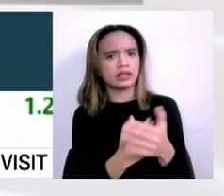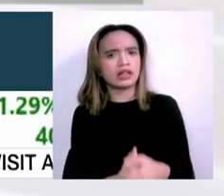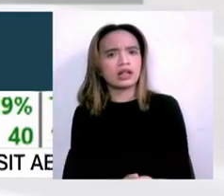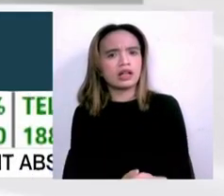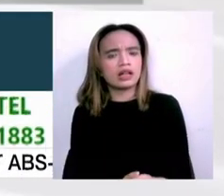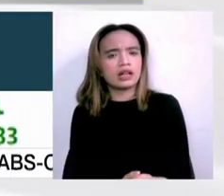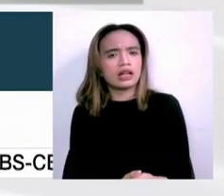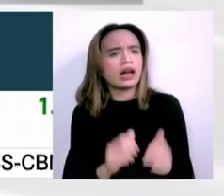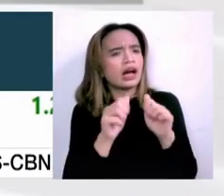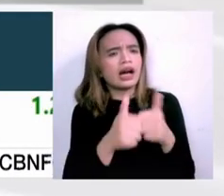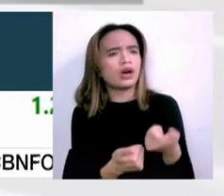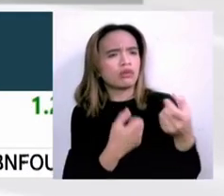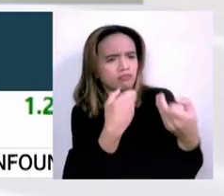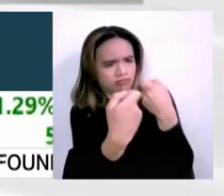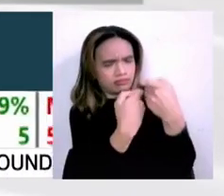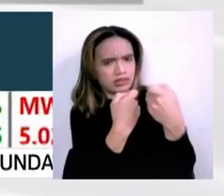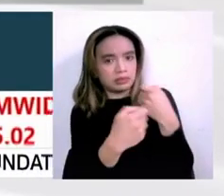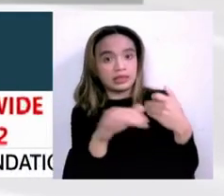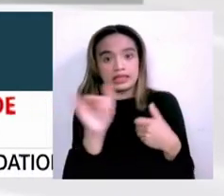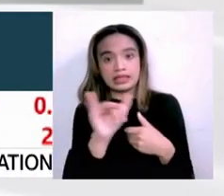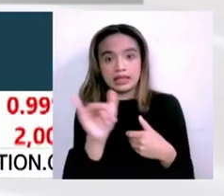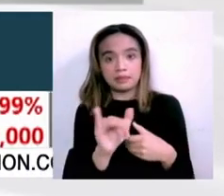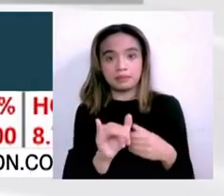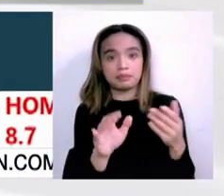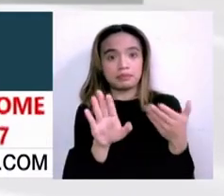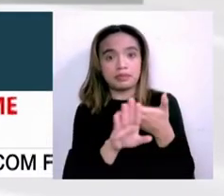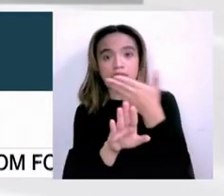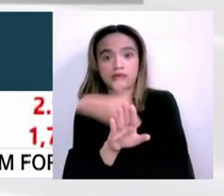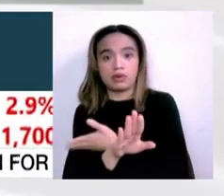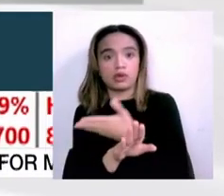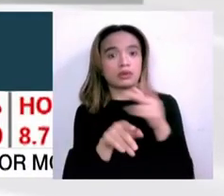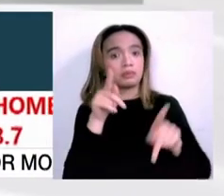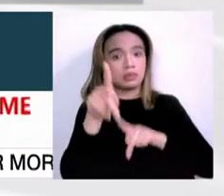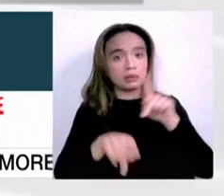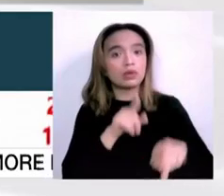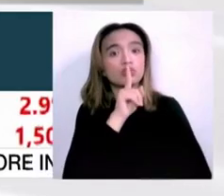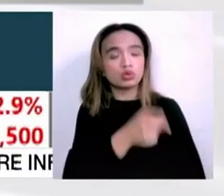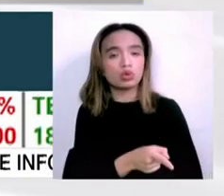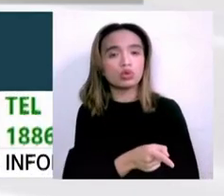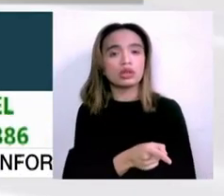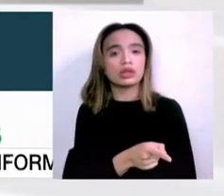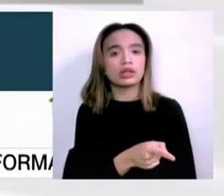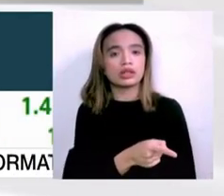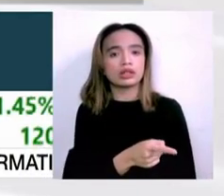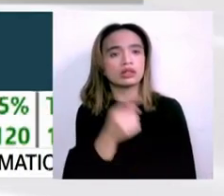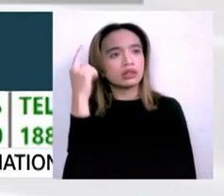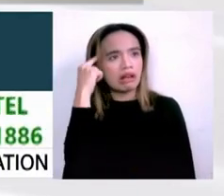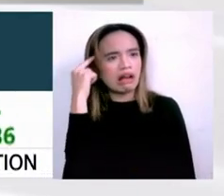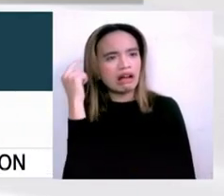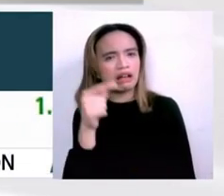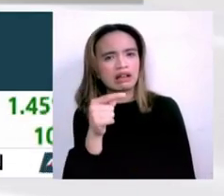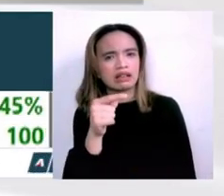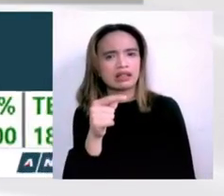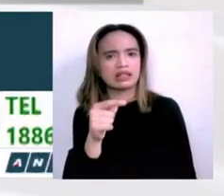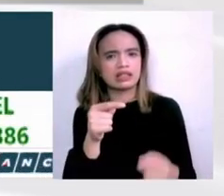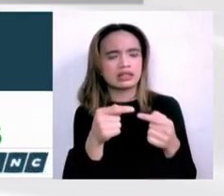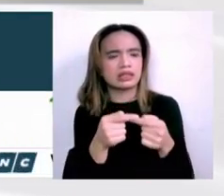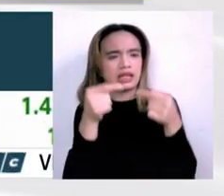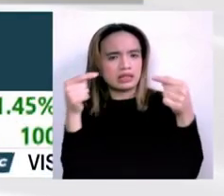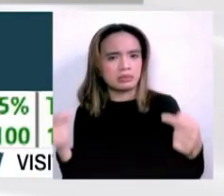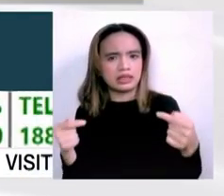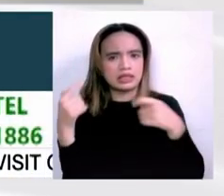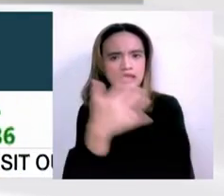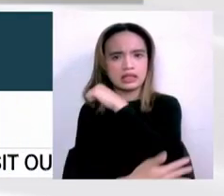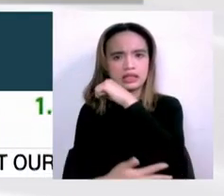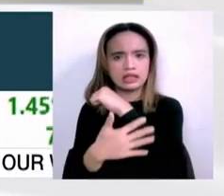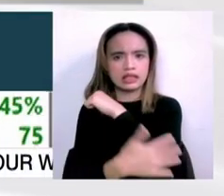even knowing that even before the declaration, people legitimately dissenting were thought to be enemies of the state and were already